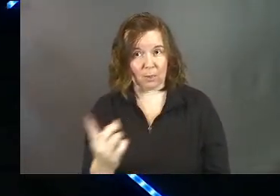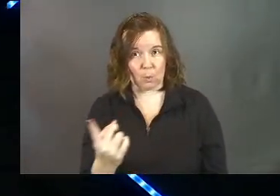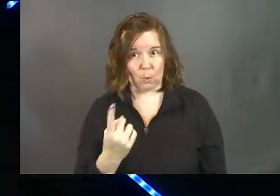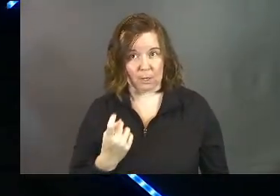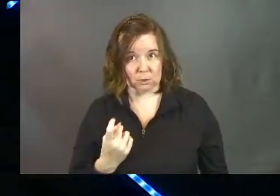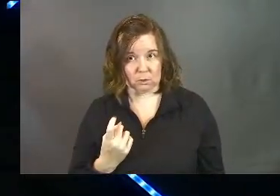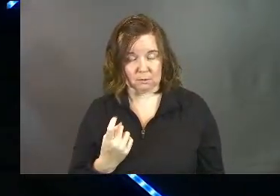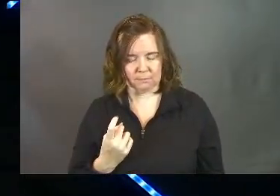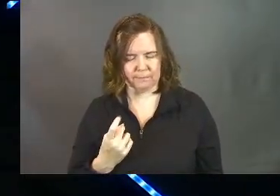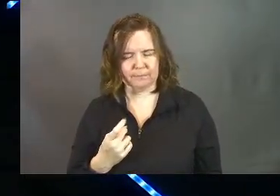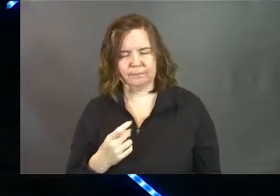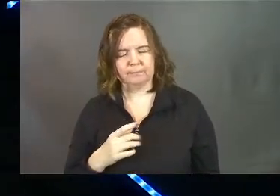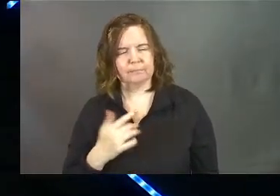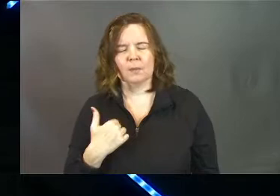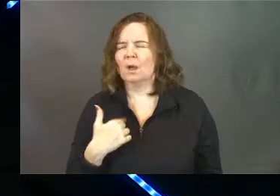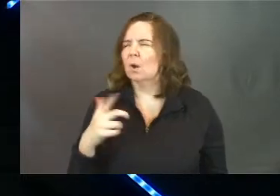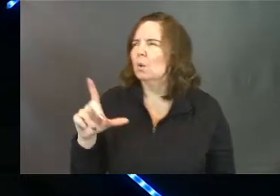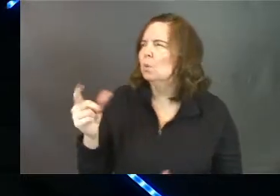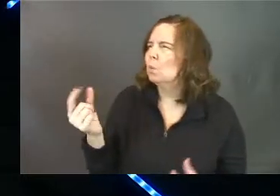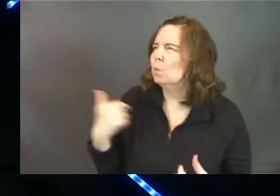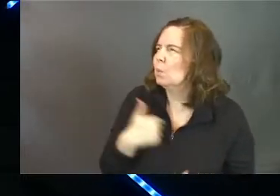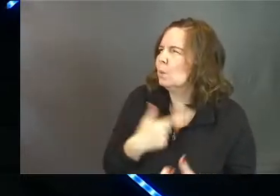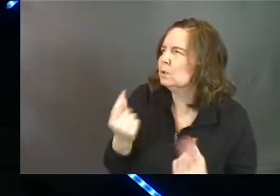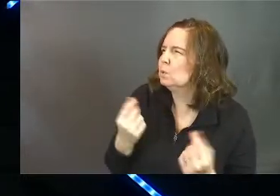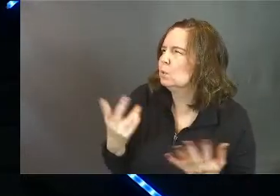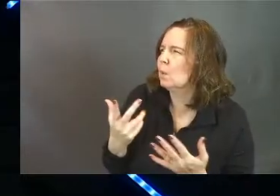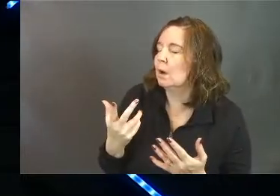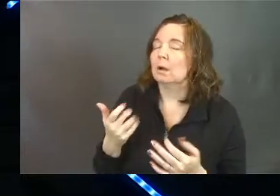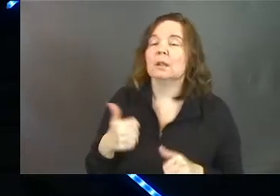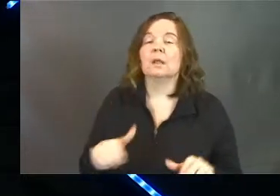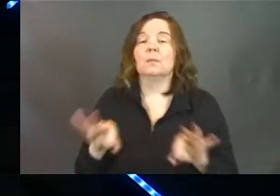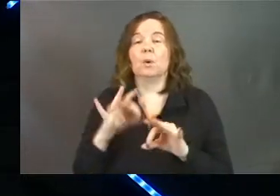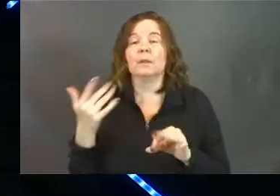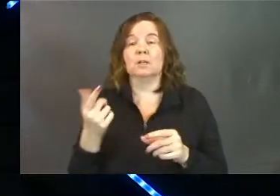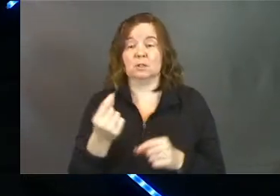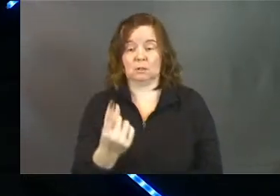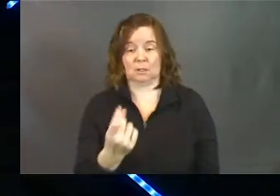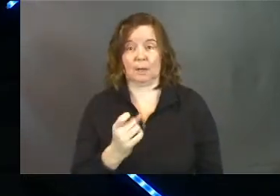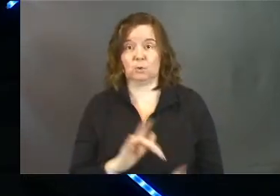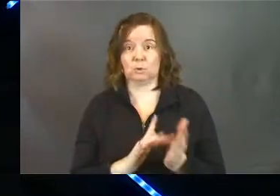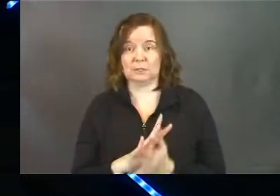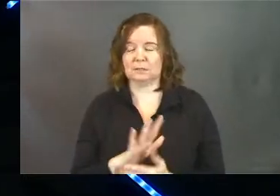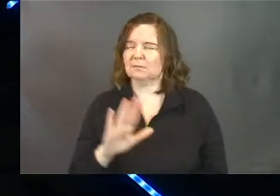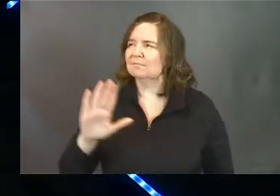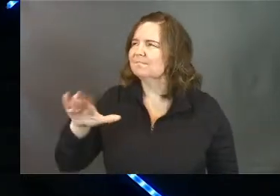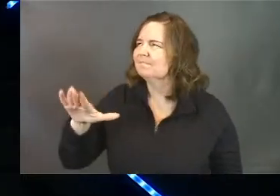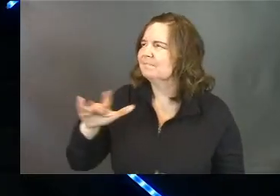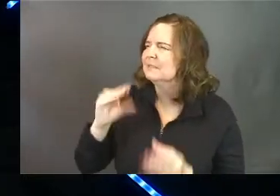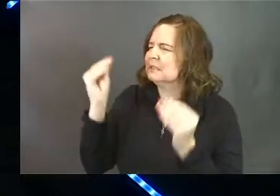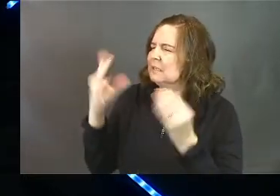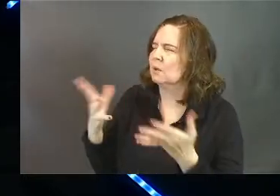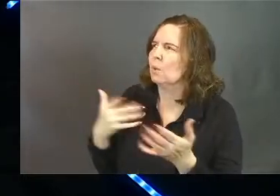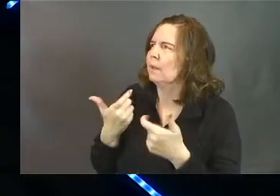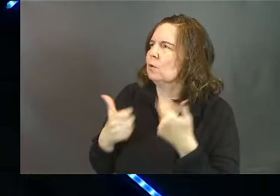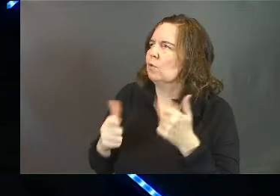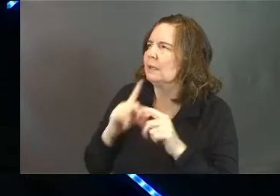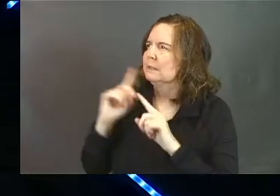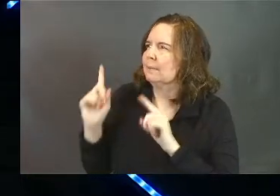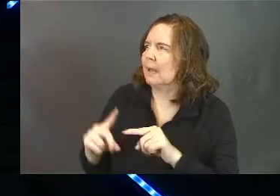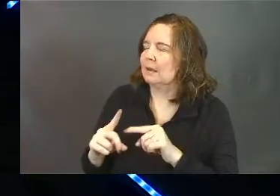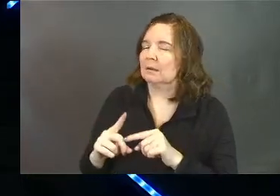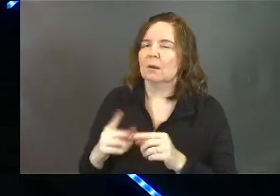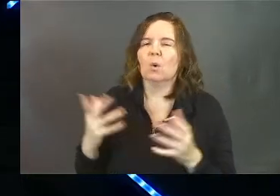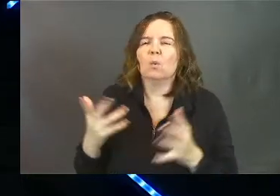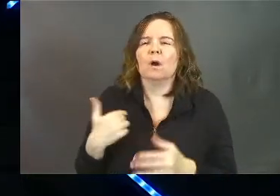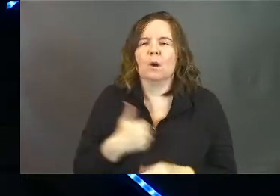question, what should we do? What's the most important thing for us to do? Somebody comes to Jesus and he asks, you know, teacher, what's the greatest commandment?